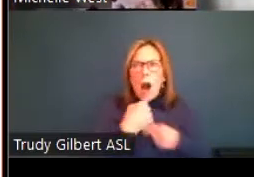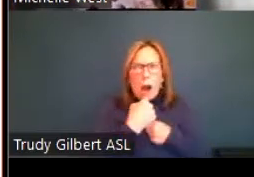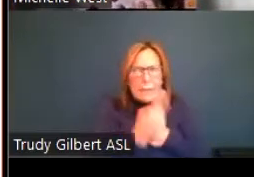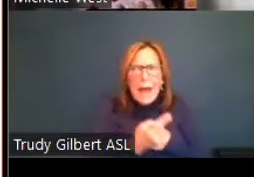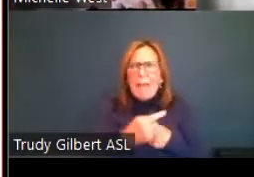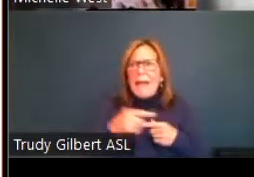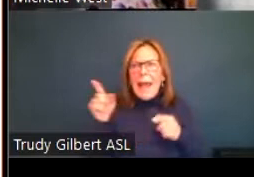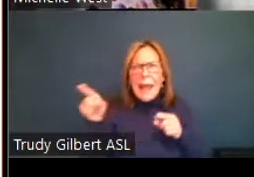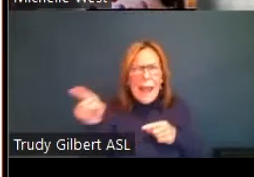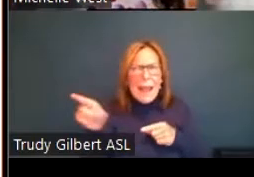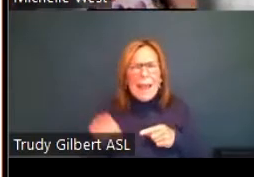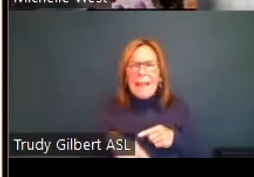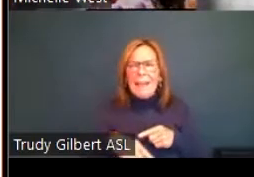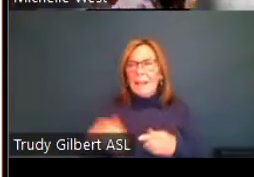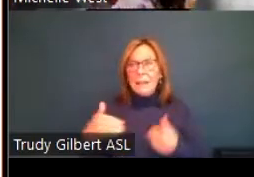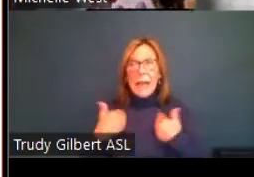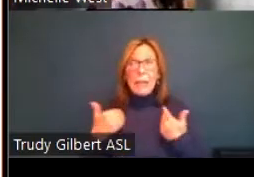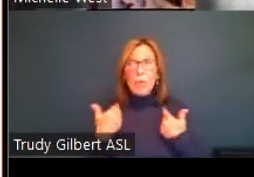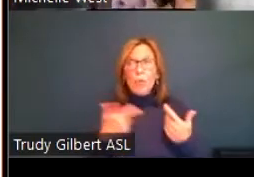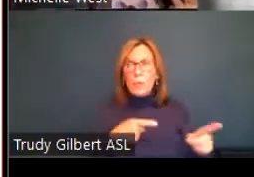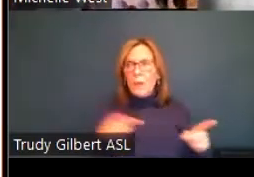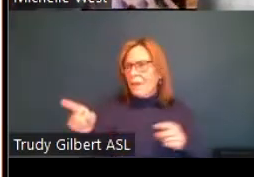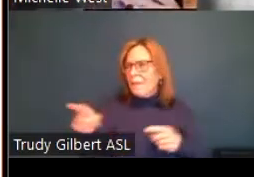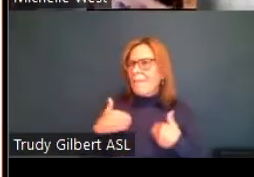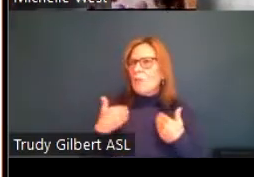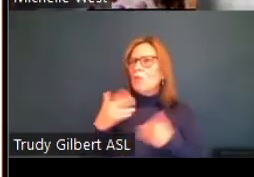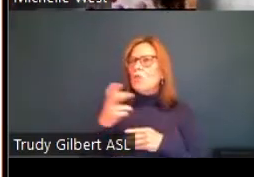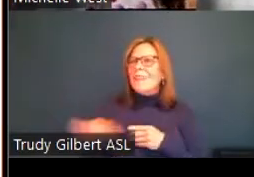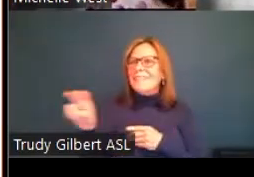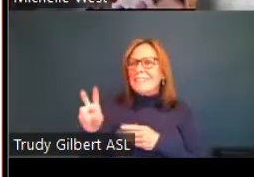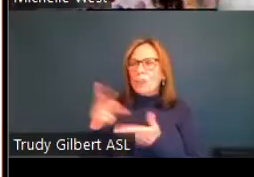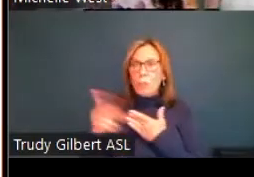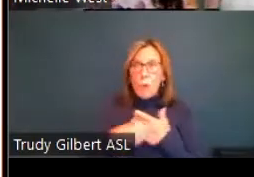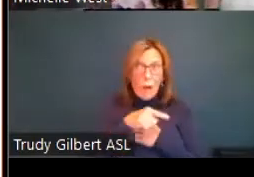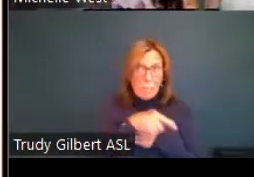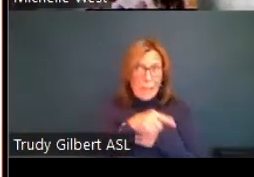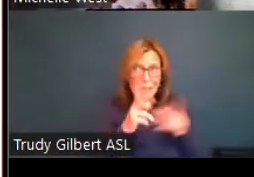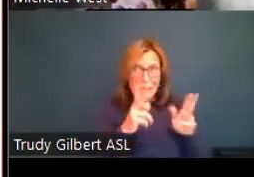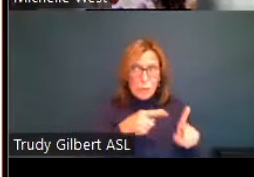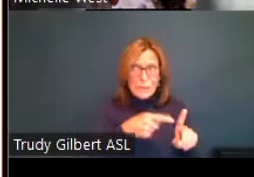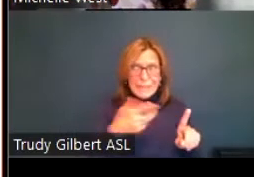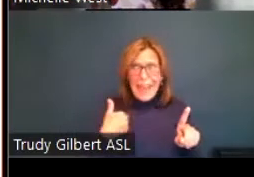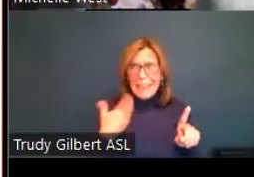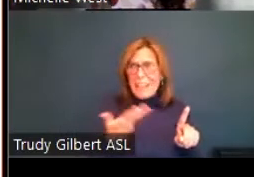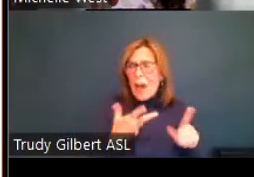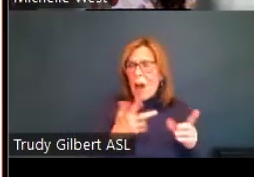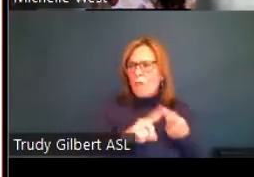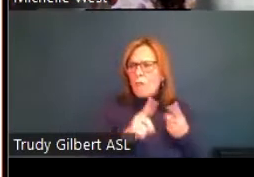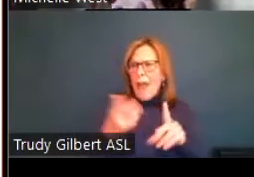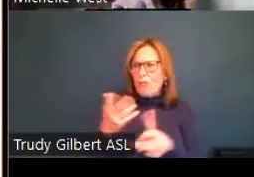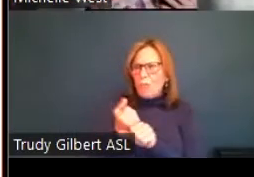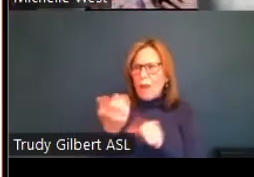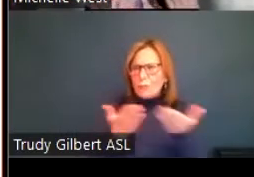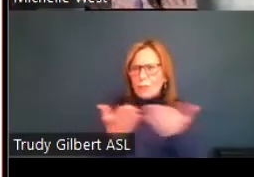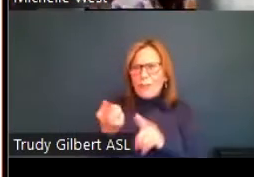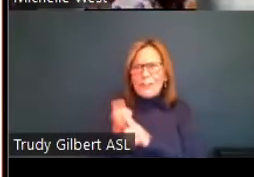some youth, and say you have a youth transitions program and he has a friend who got, you know, some services through that program,